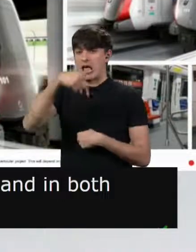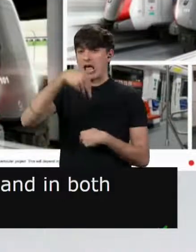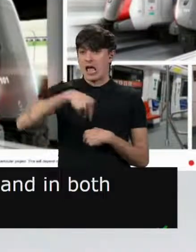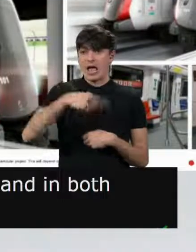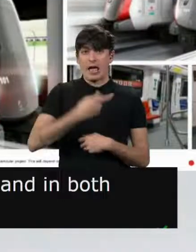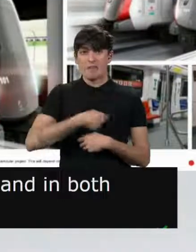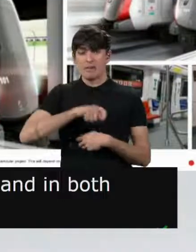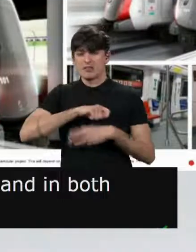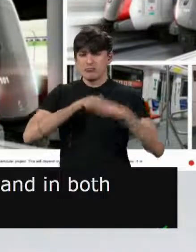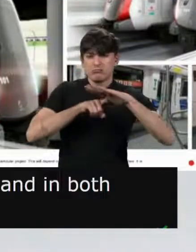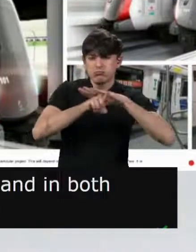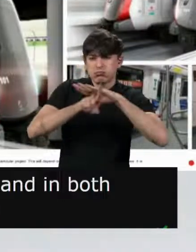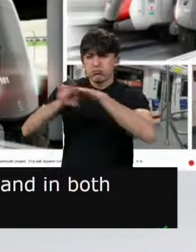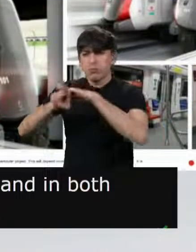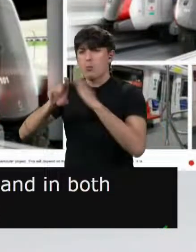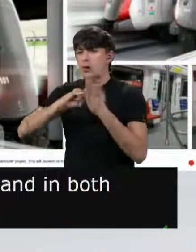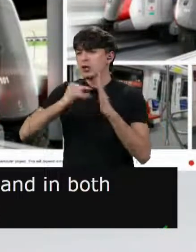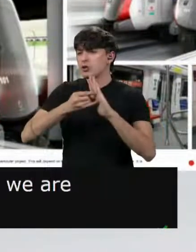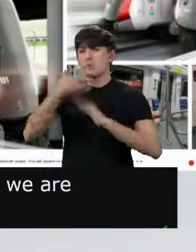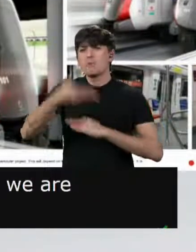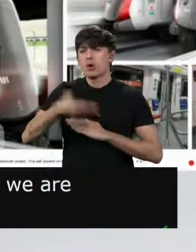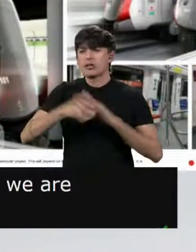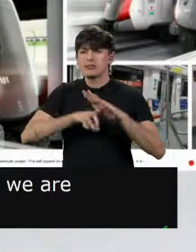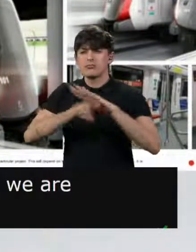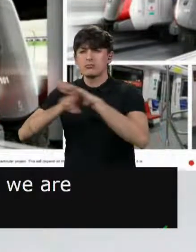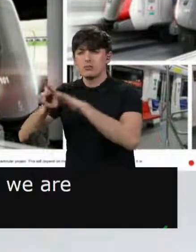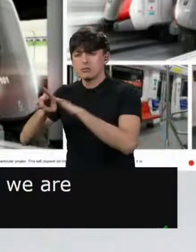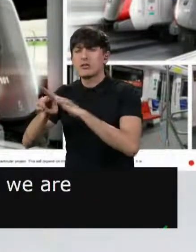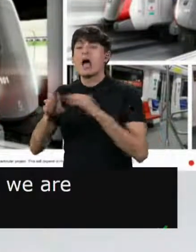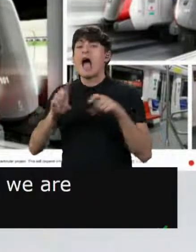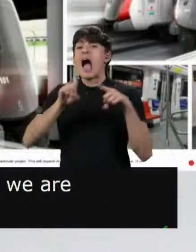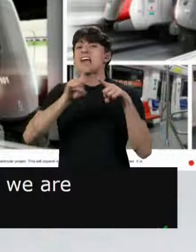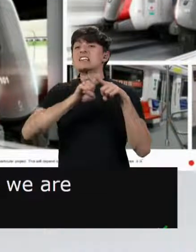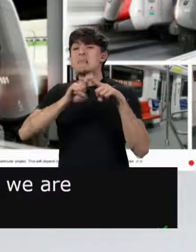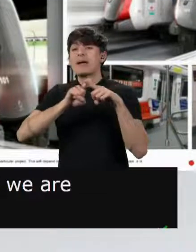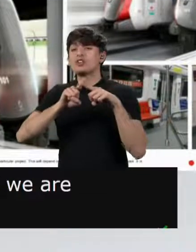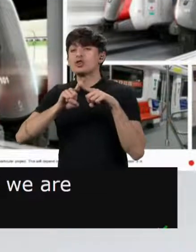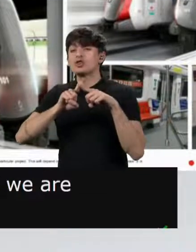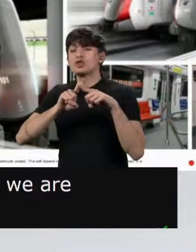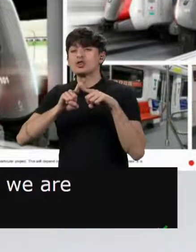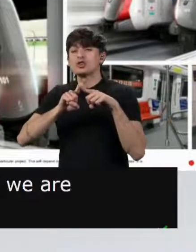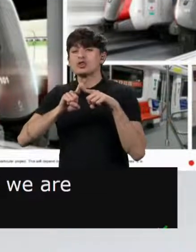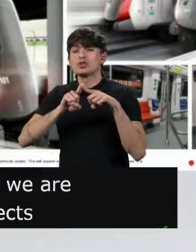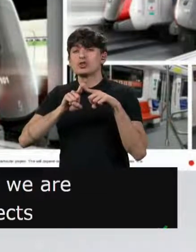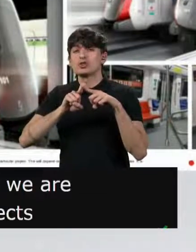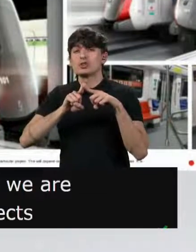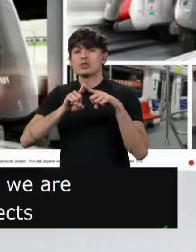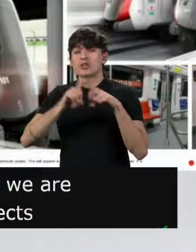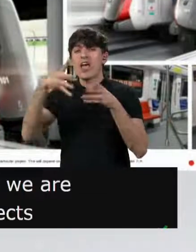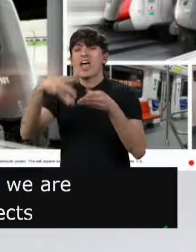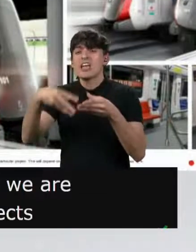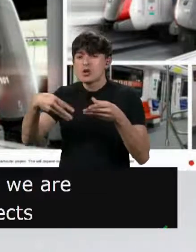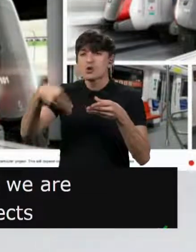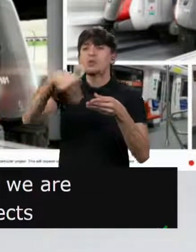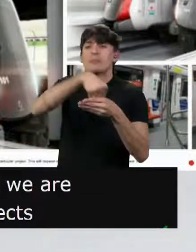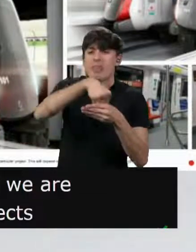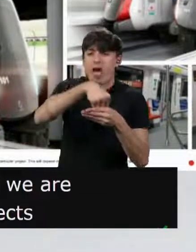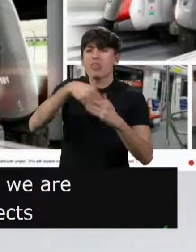are developing right now in Spain two important projects, and where these aspects